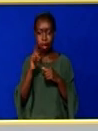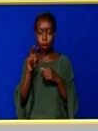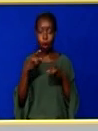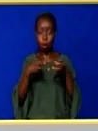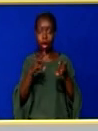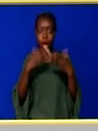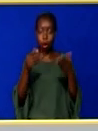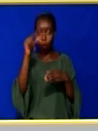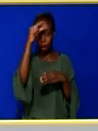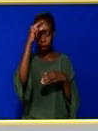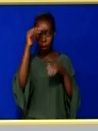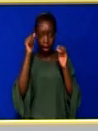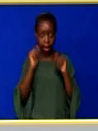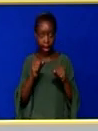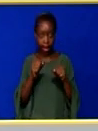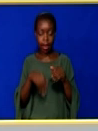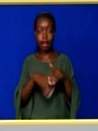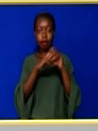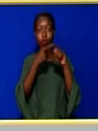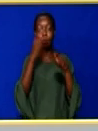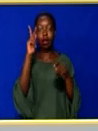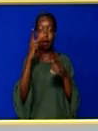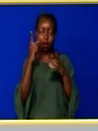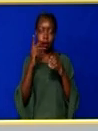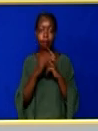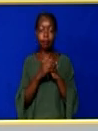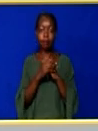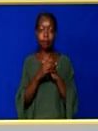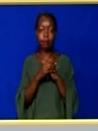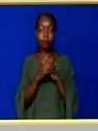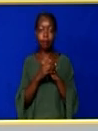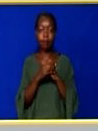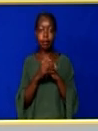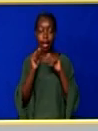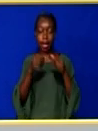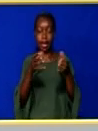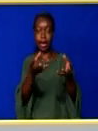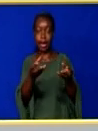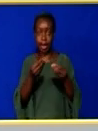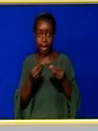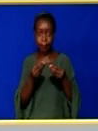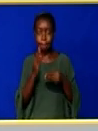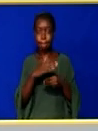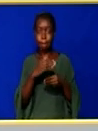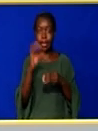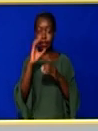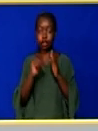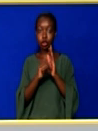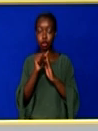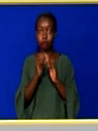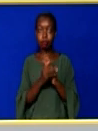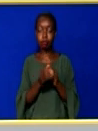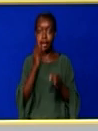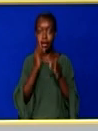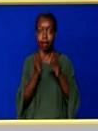the government can take away. Can revoke. Yes. Can take away your citizenship that was acquired through birth. Yes. We are talking if the